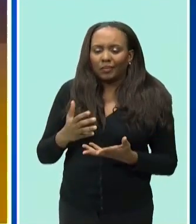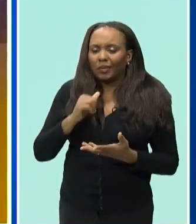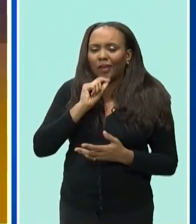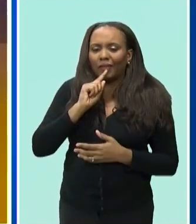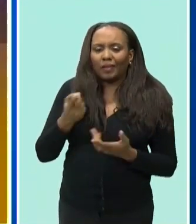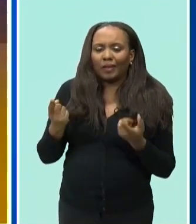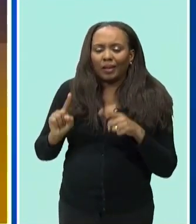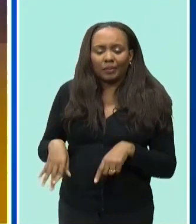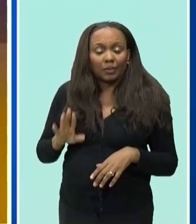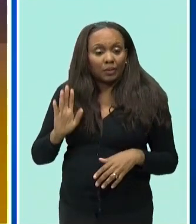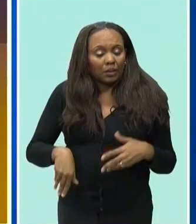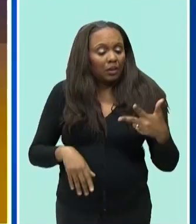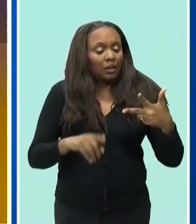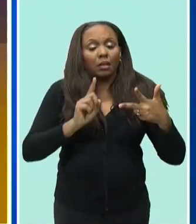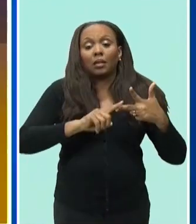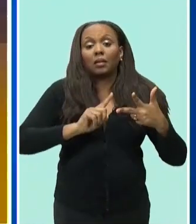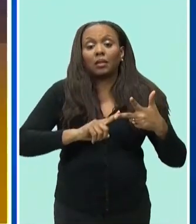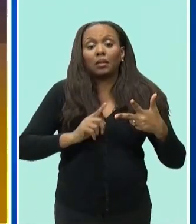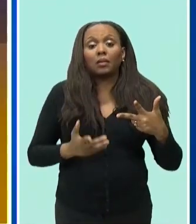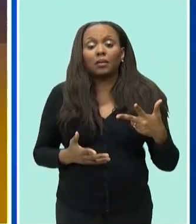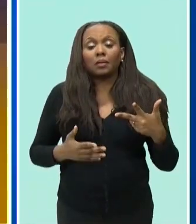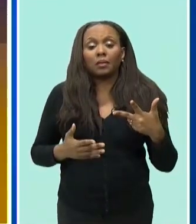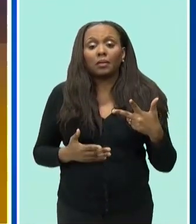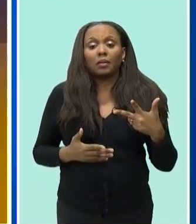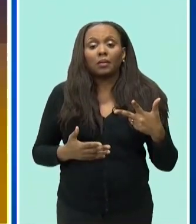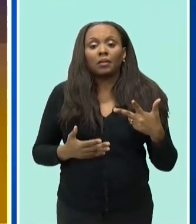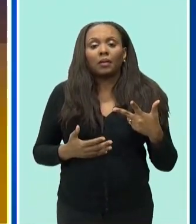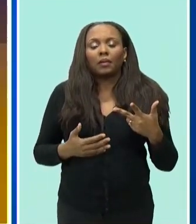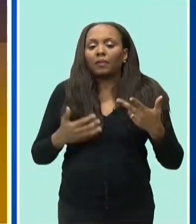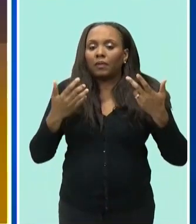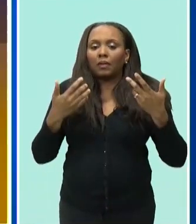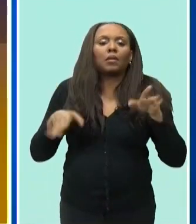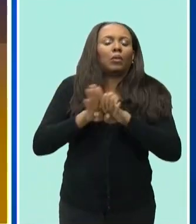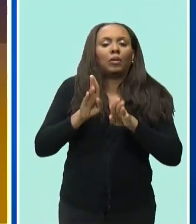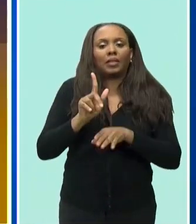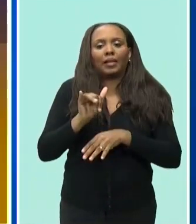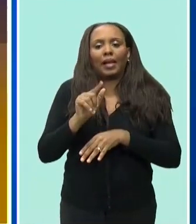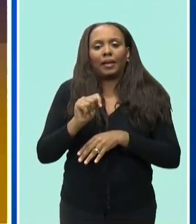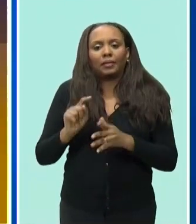abstract and theoretical. And thirdly, close the airline down and start afresh.